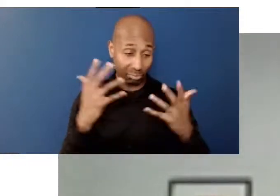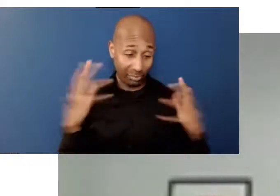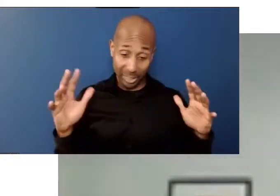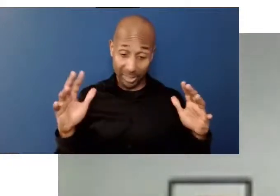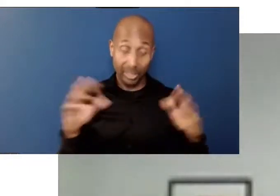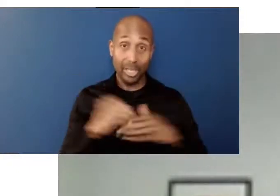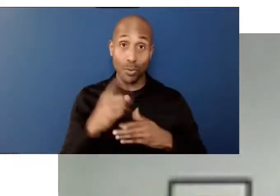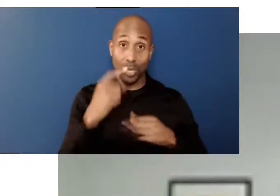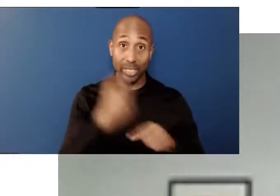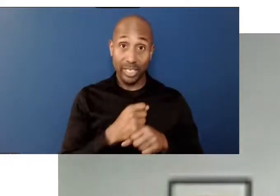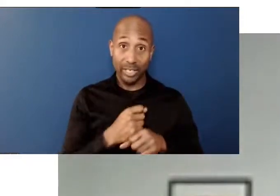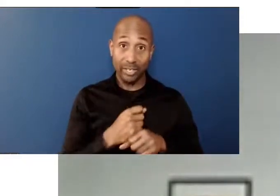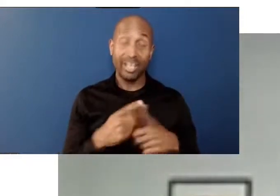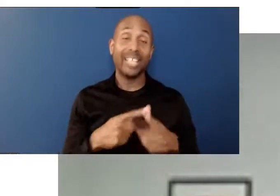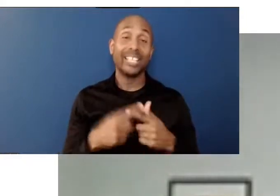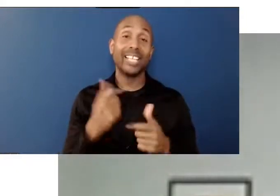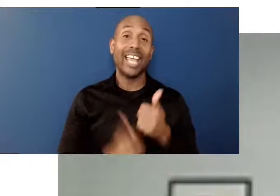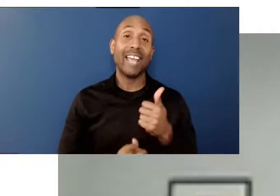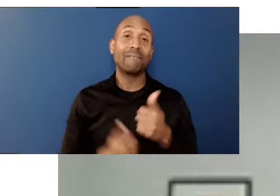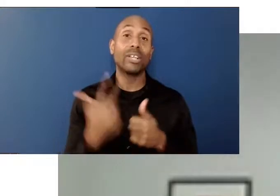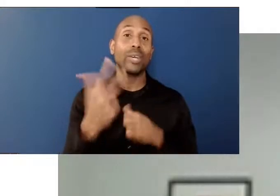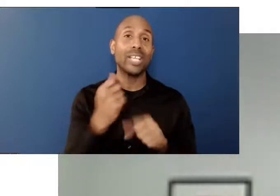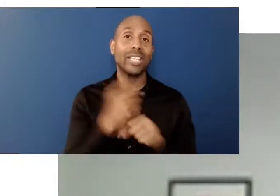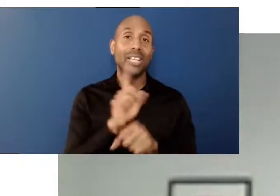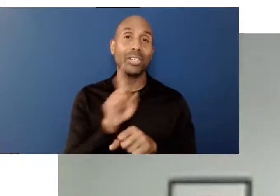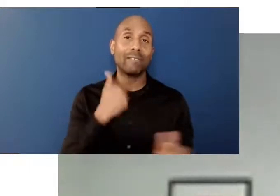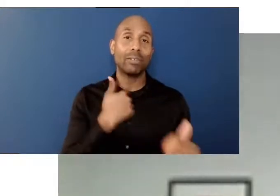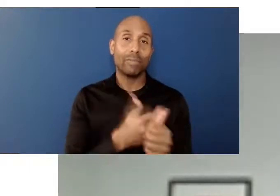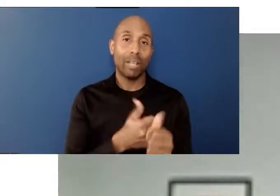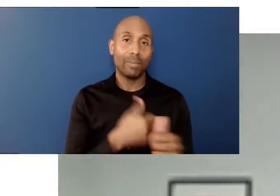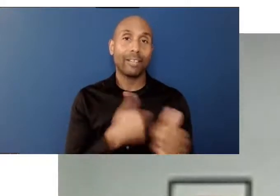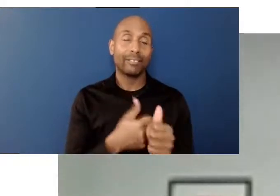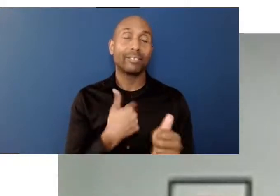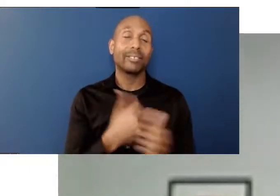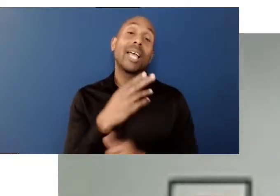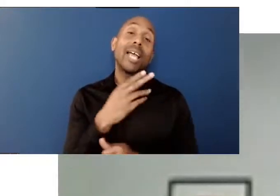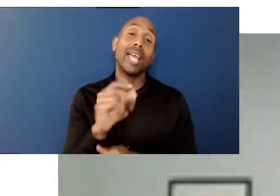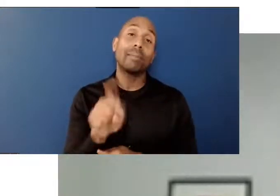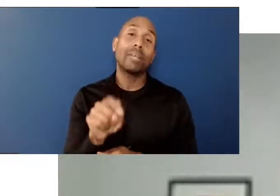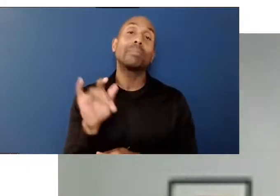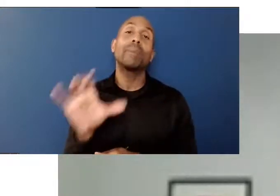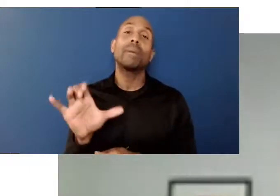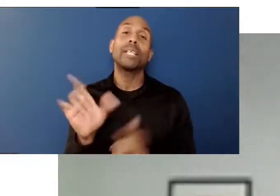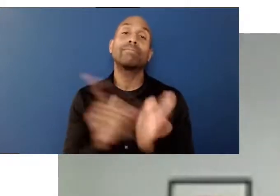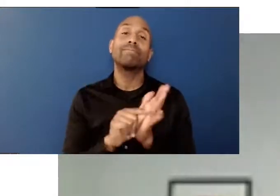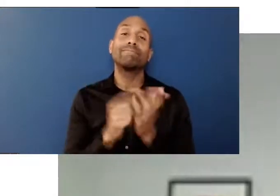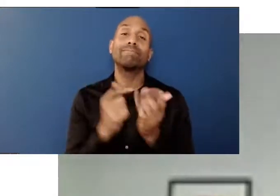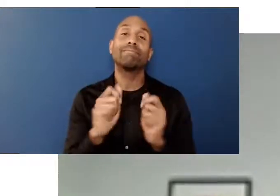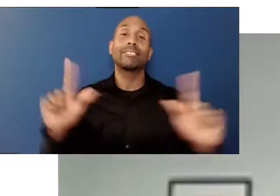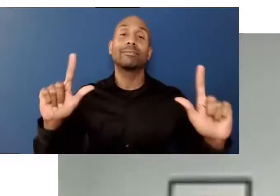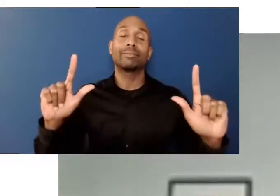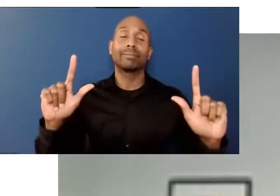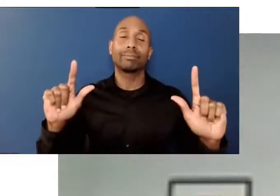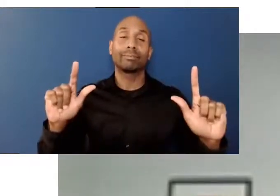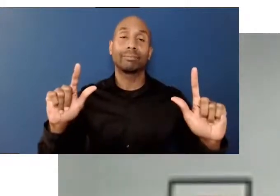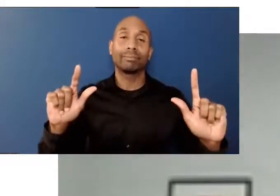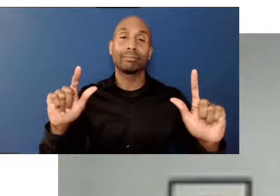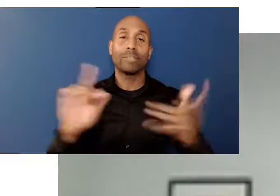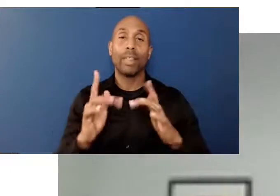years, and they have to be posted online and publicly available once they're